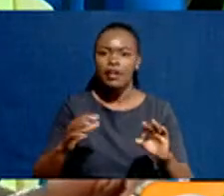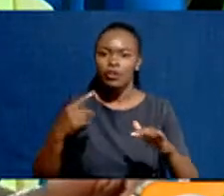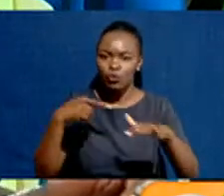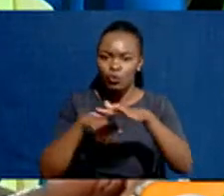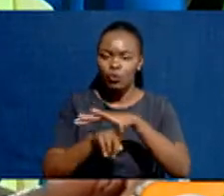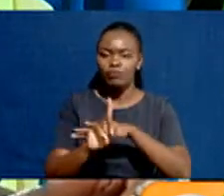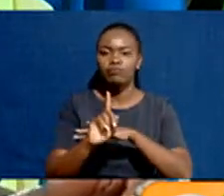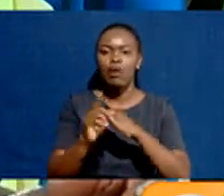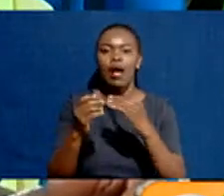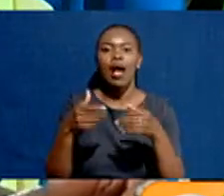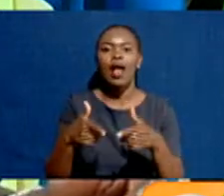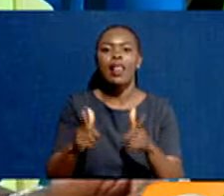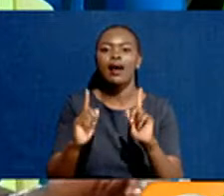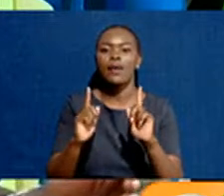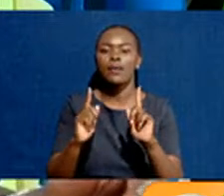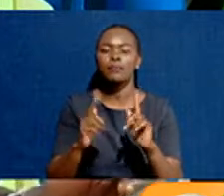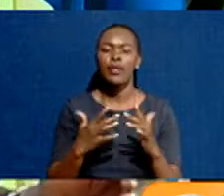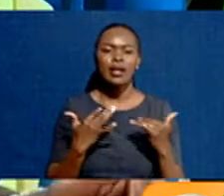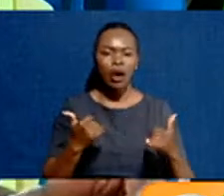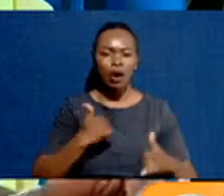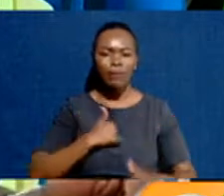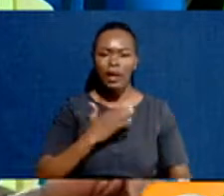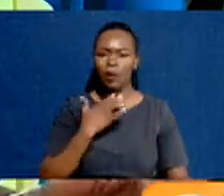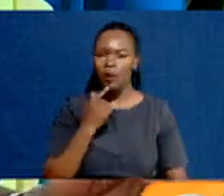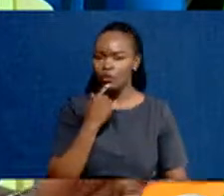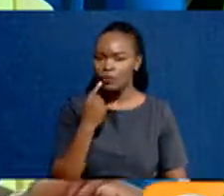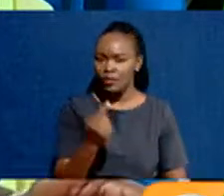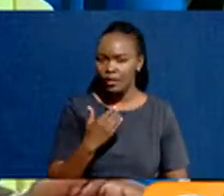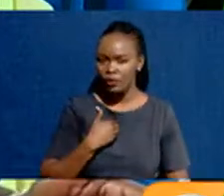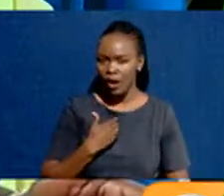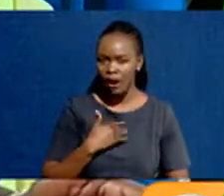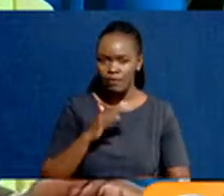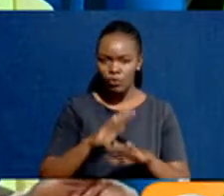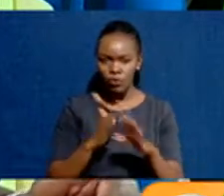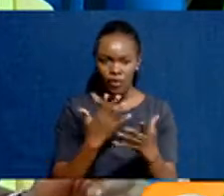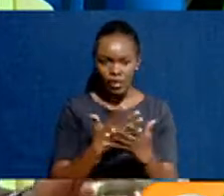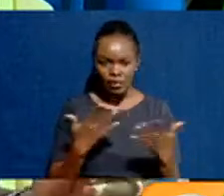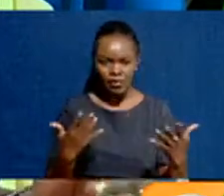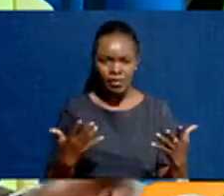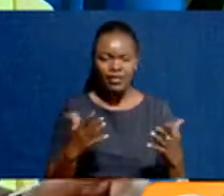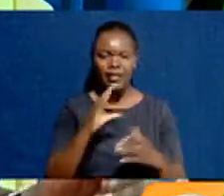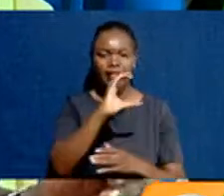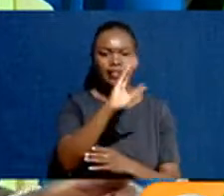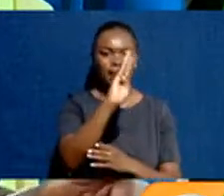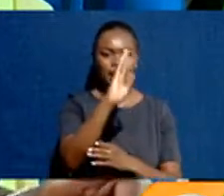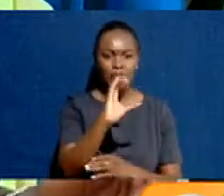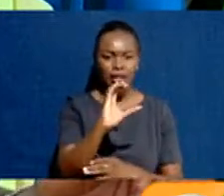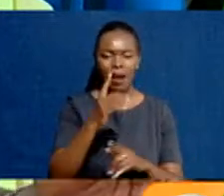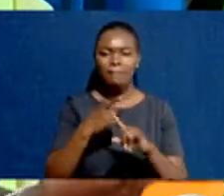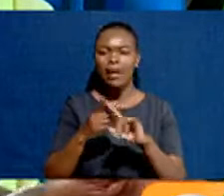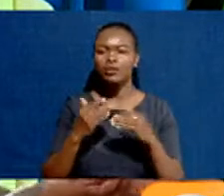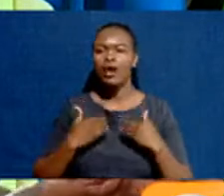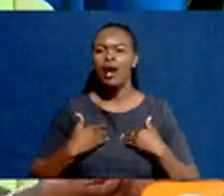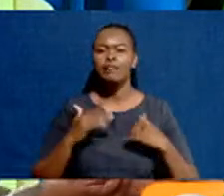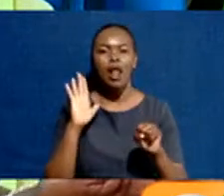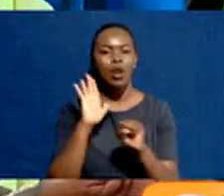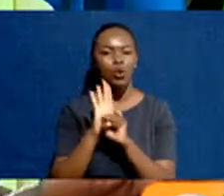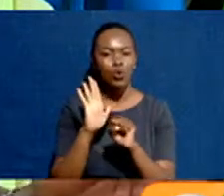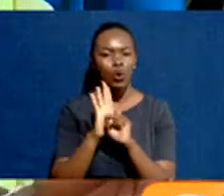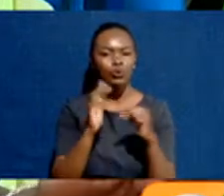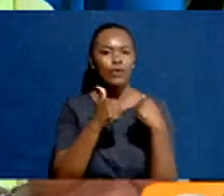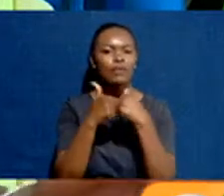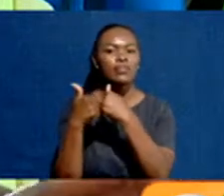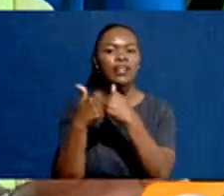that there are good elements in CBC, mm-hmm. but there is quite a number of issues